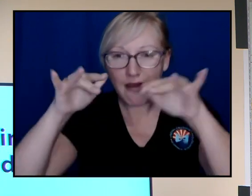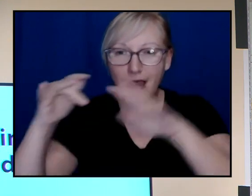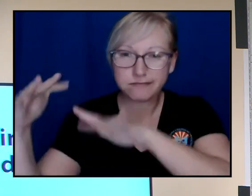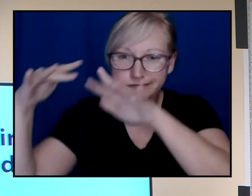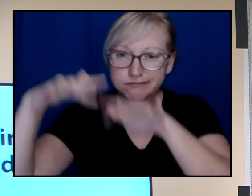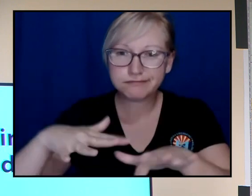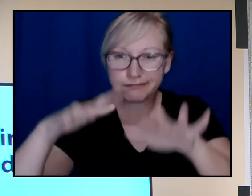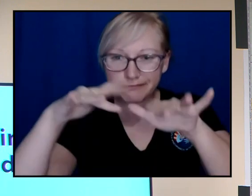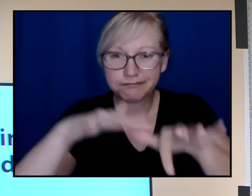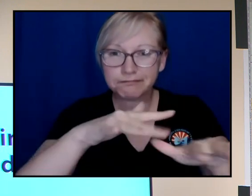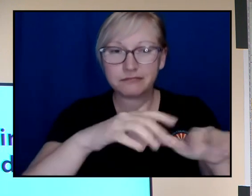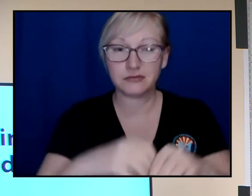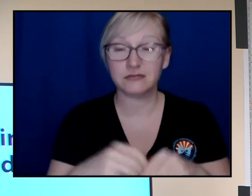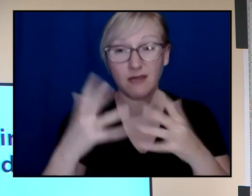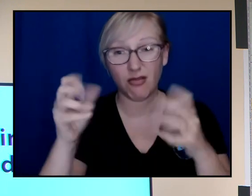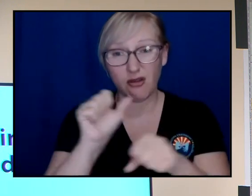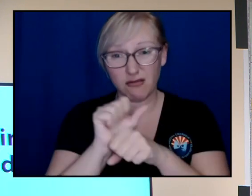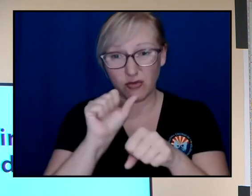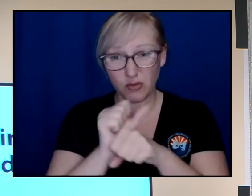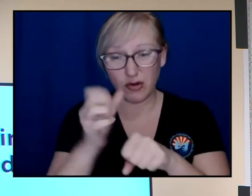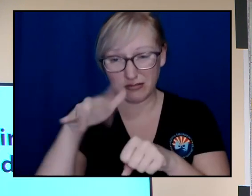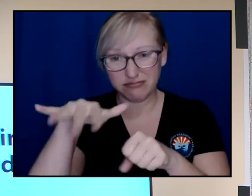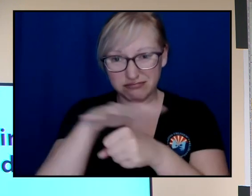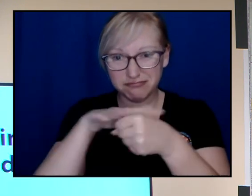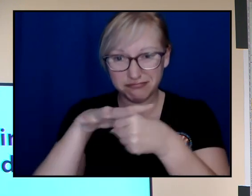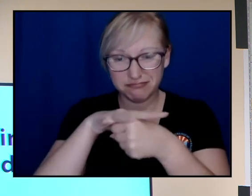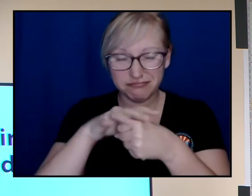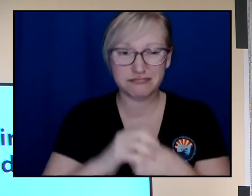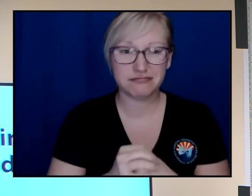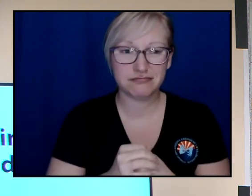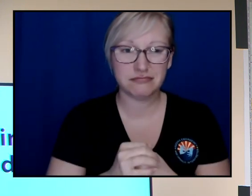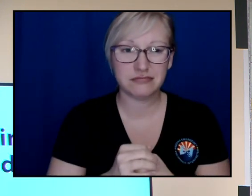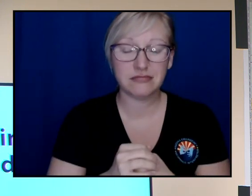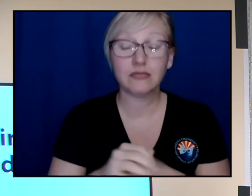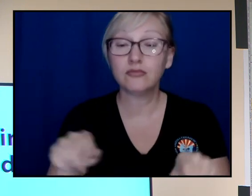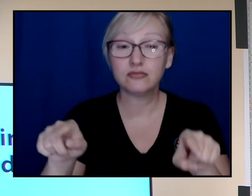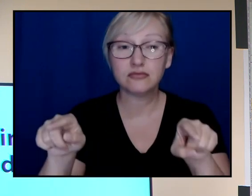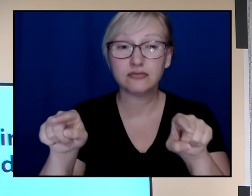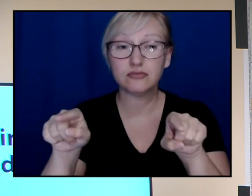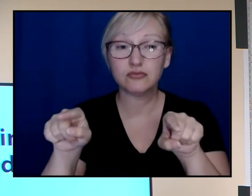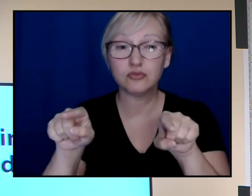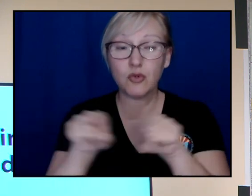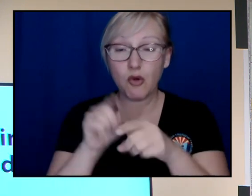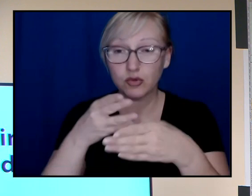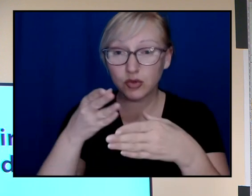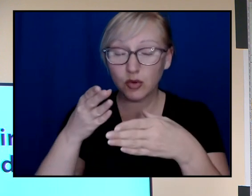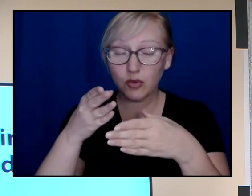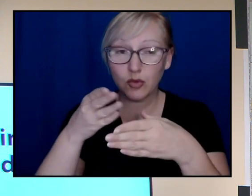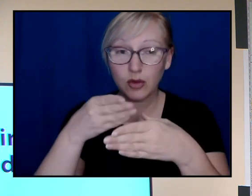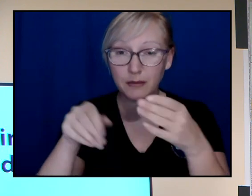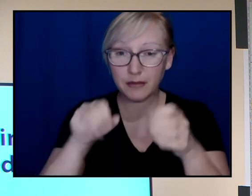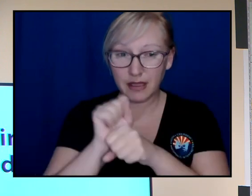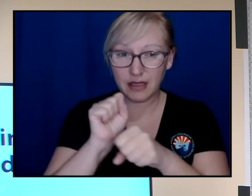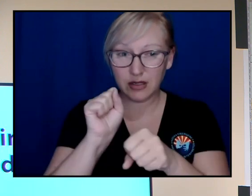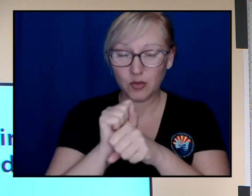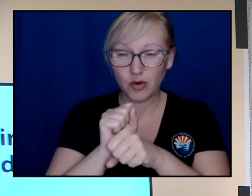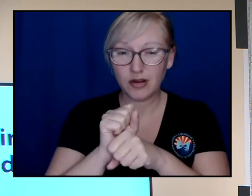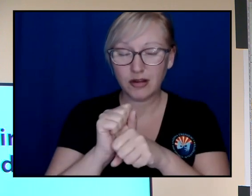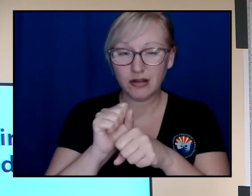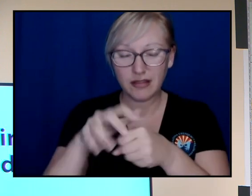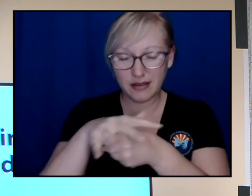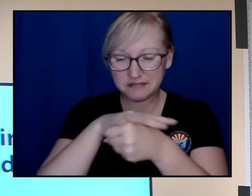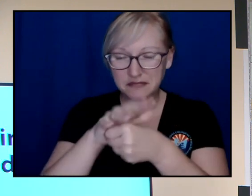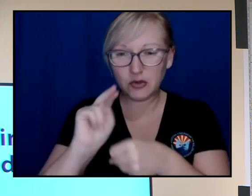those areas. We've also completed some work down a little further south, kind of in the North Carmen area.